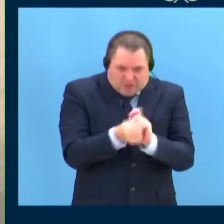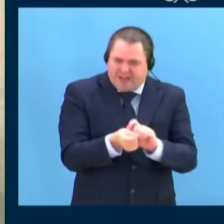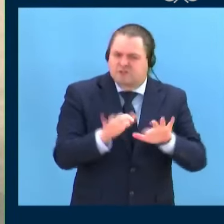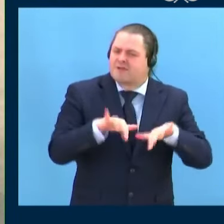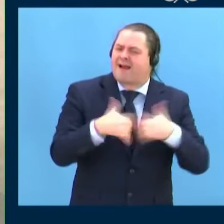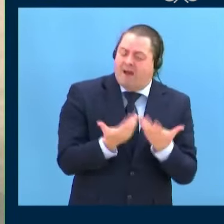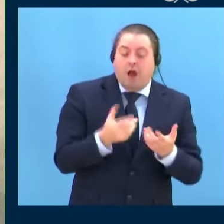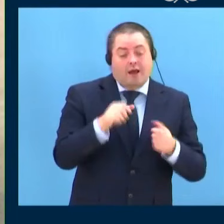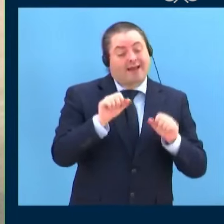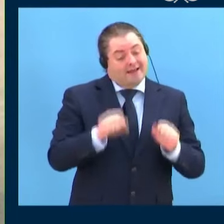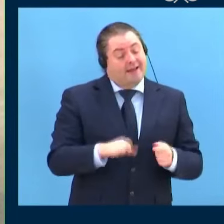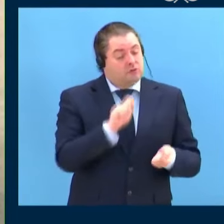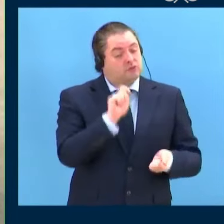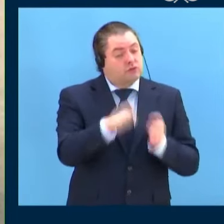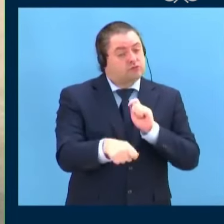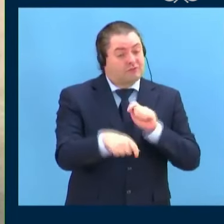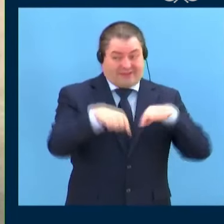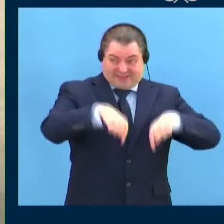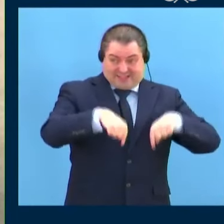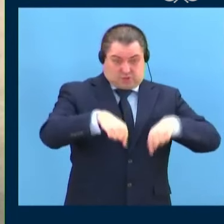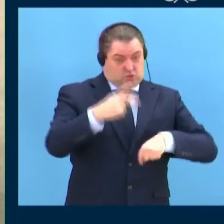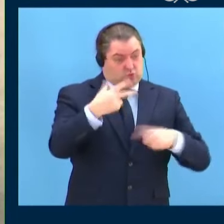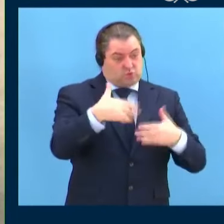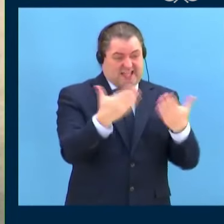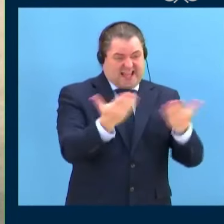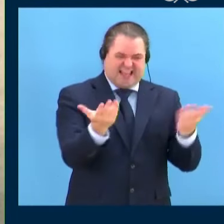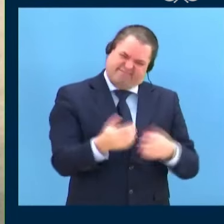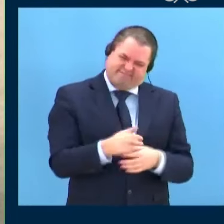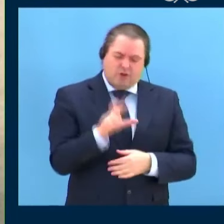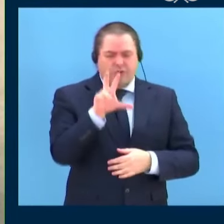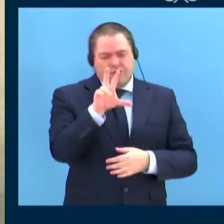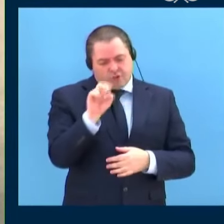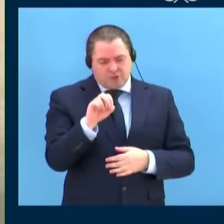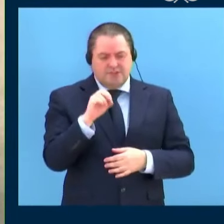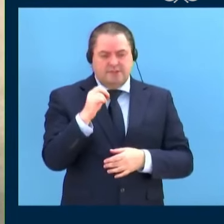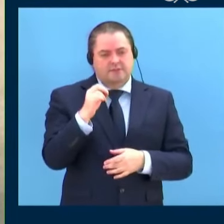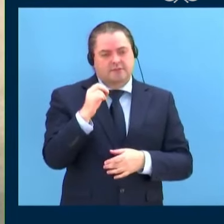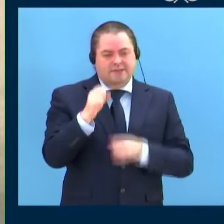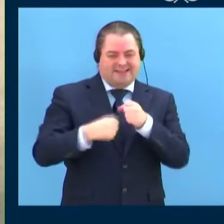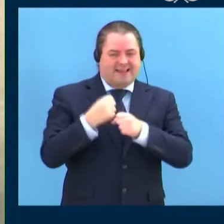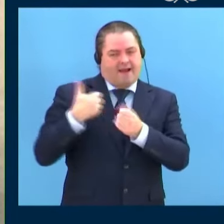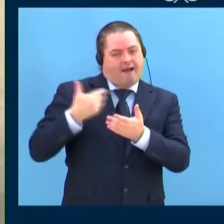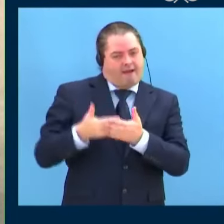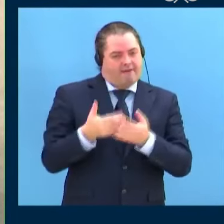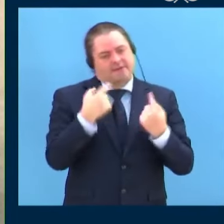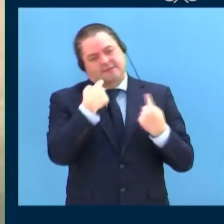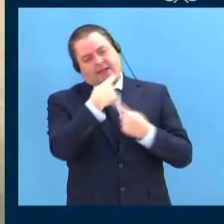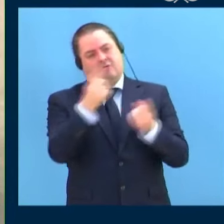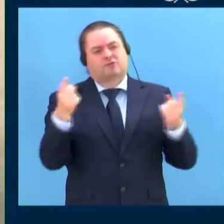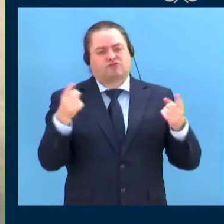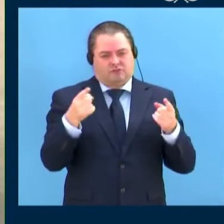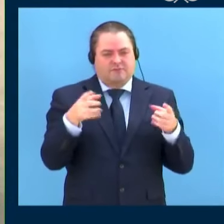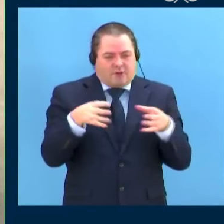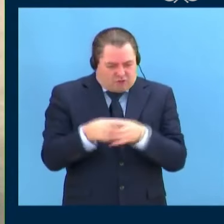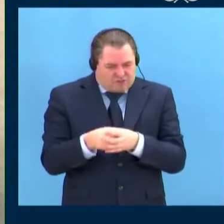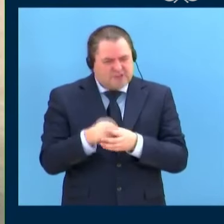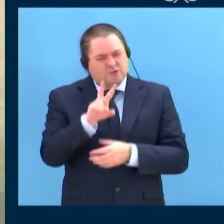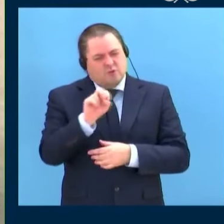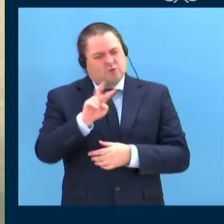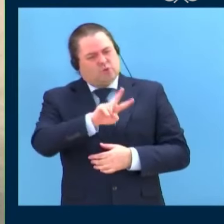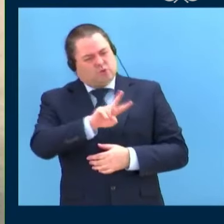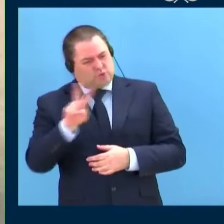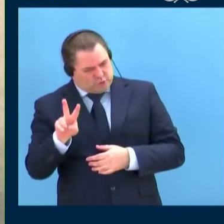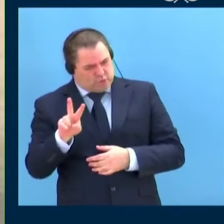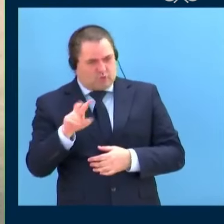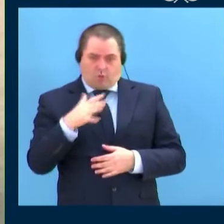Minority groups have called for reform during the 30th anniversary of the Declaration on Minorities in 2022. Minorities